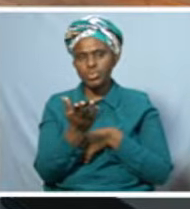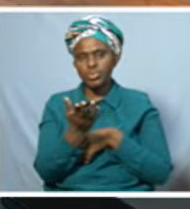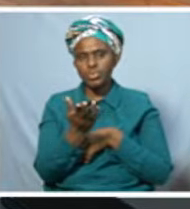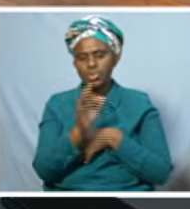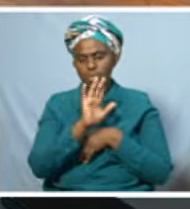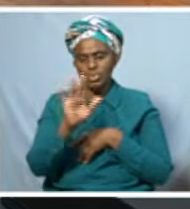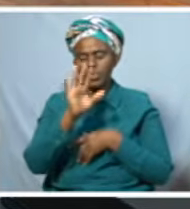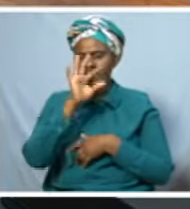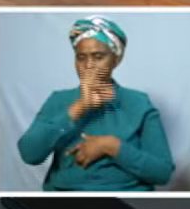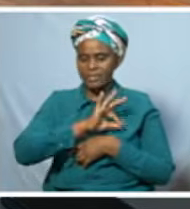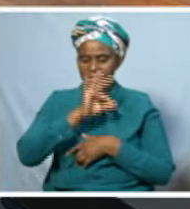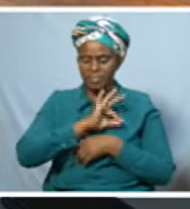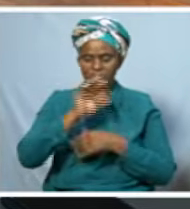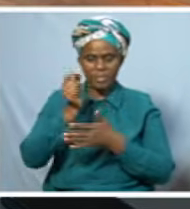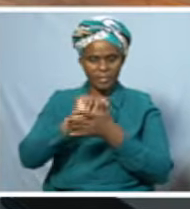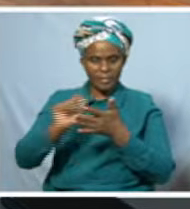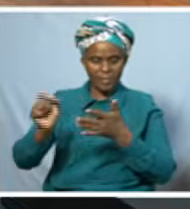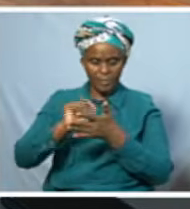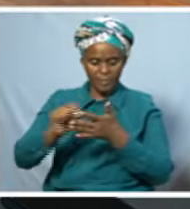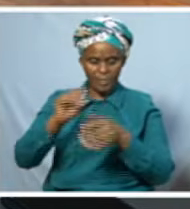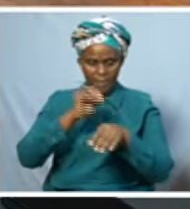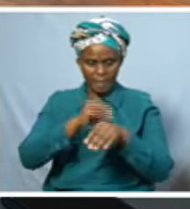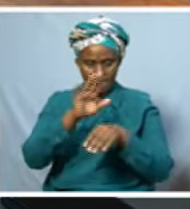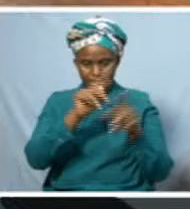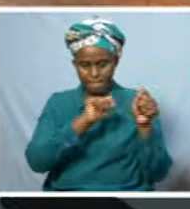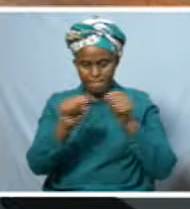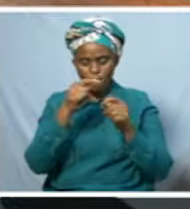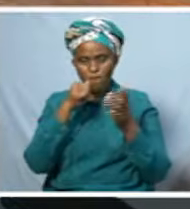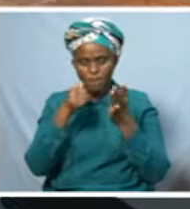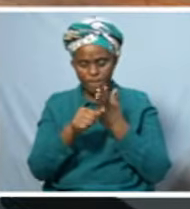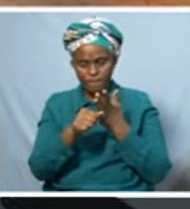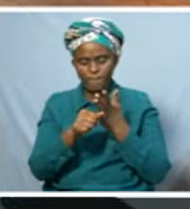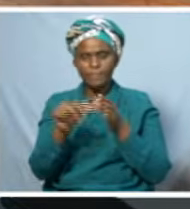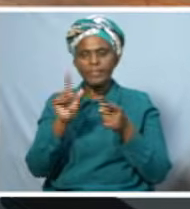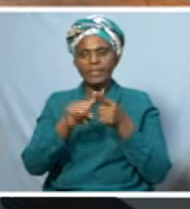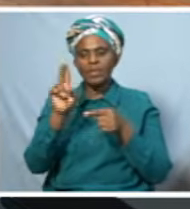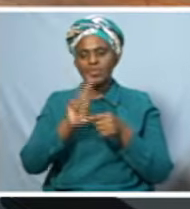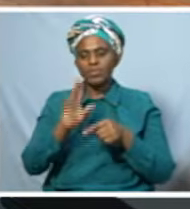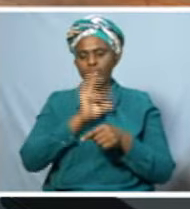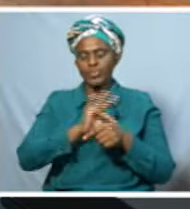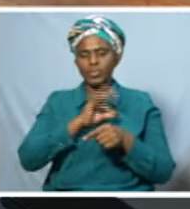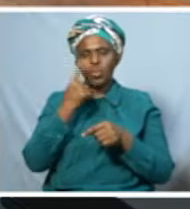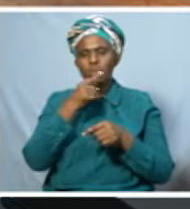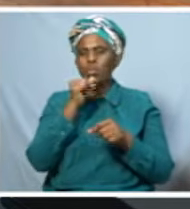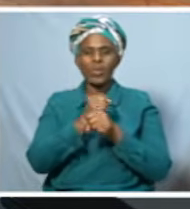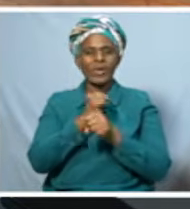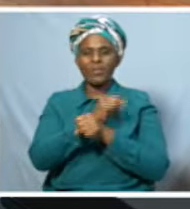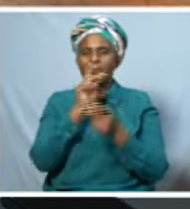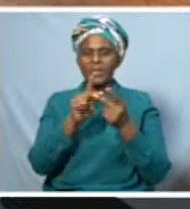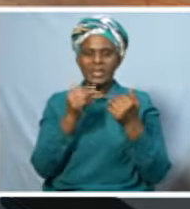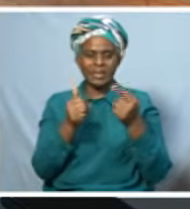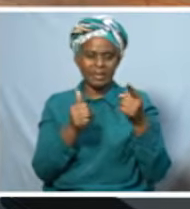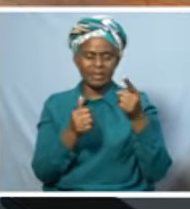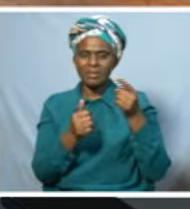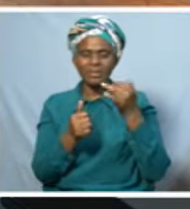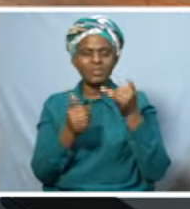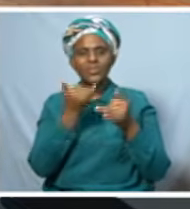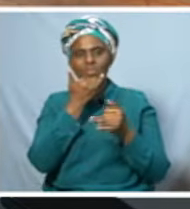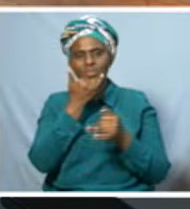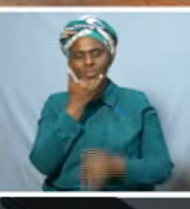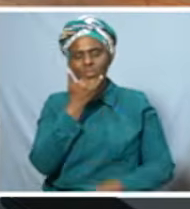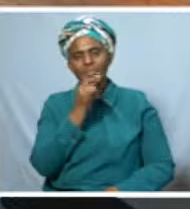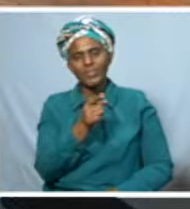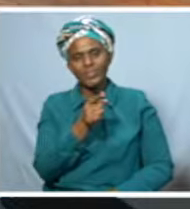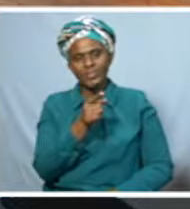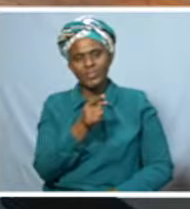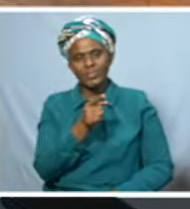his scale written on his transfer letter, but to use the payslip. Who does that? So this is the query.